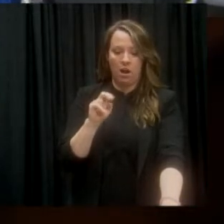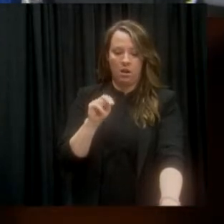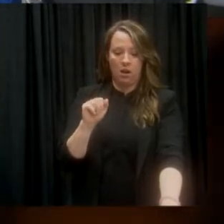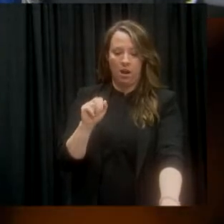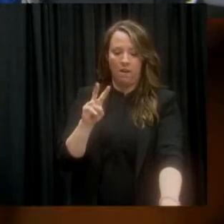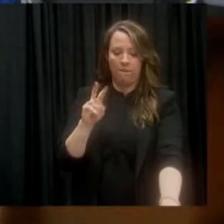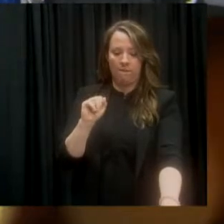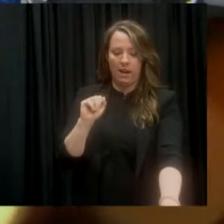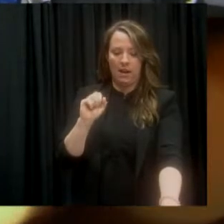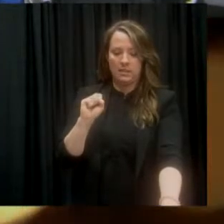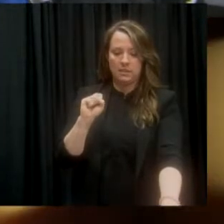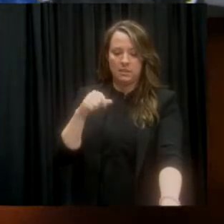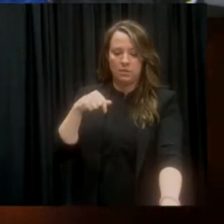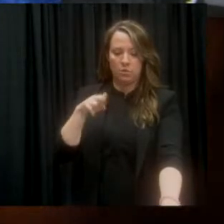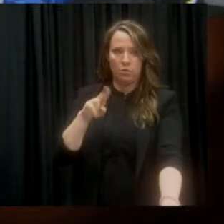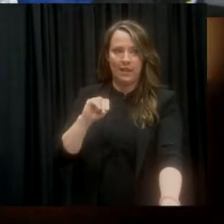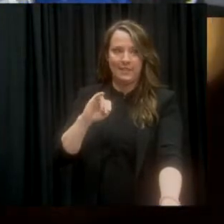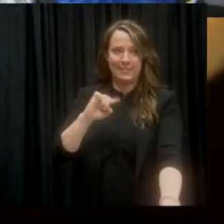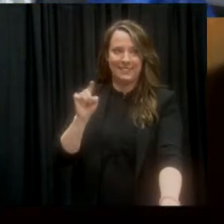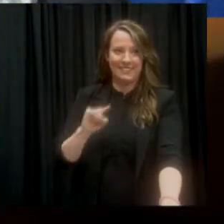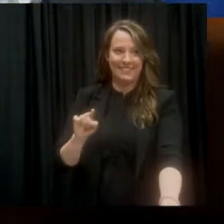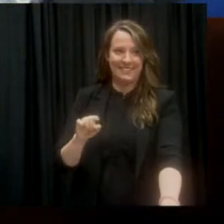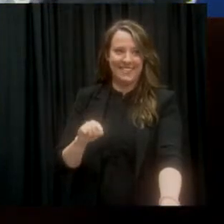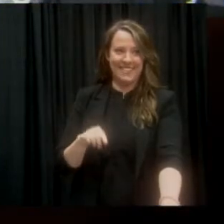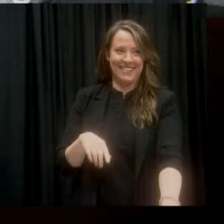Ariana Vasquez.